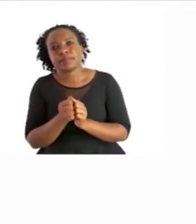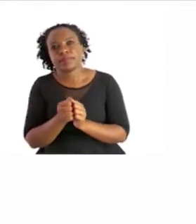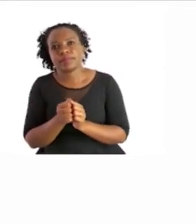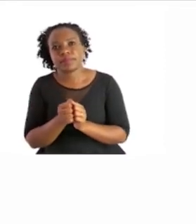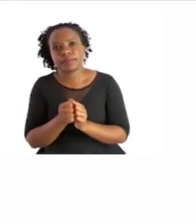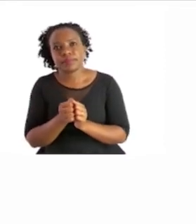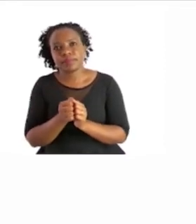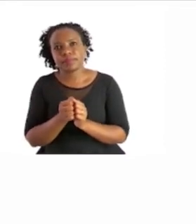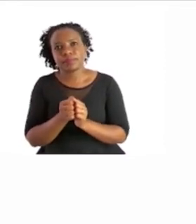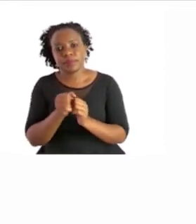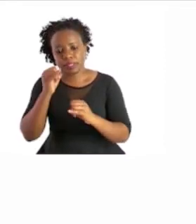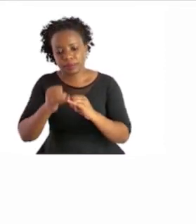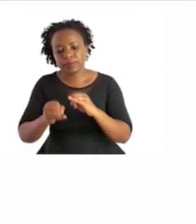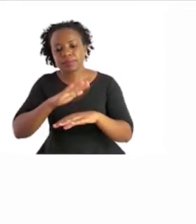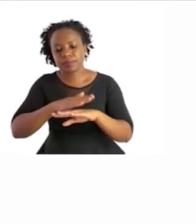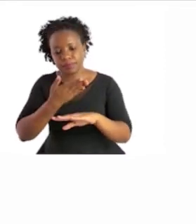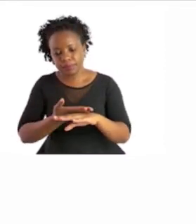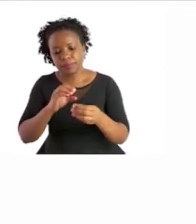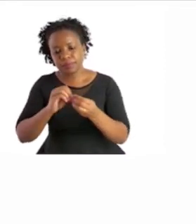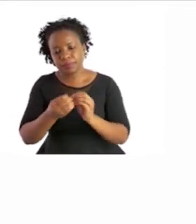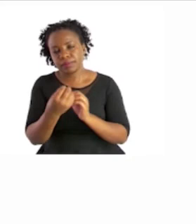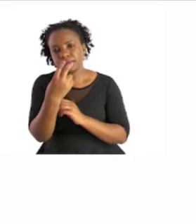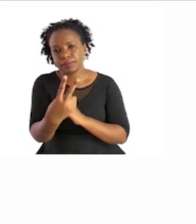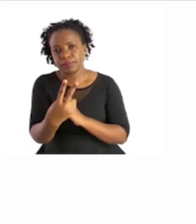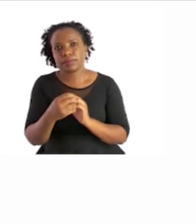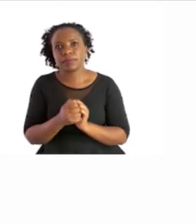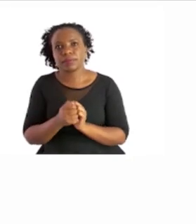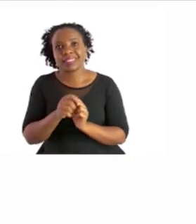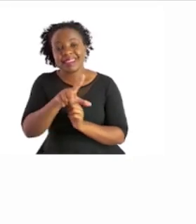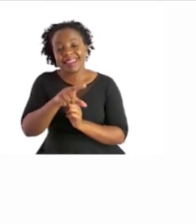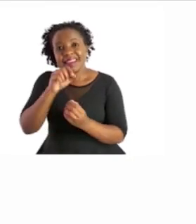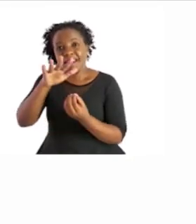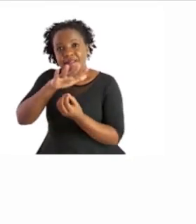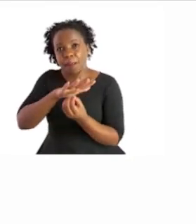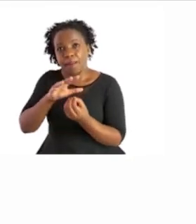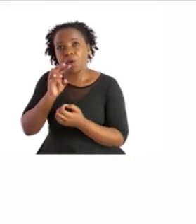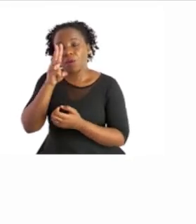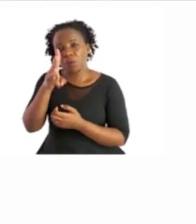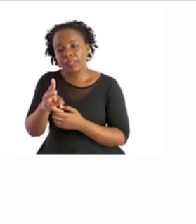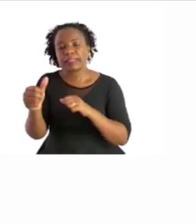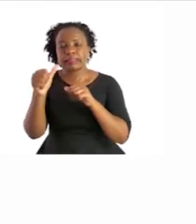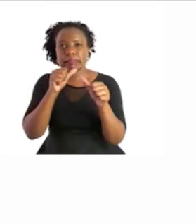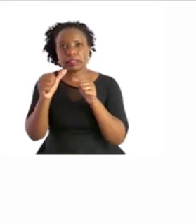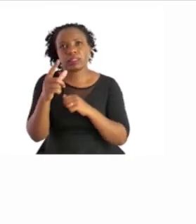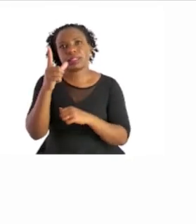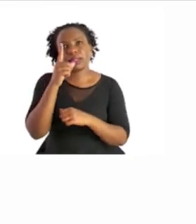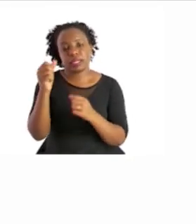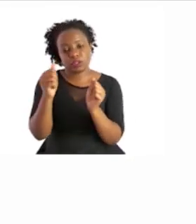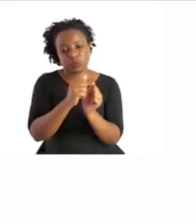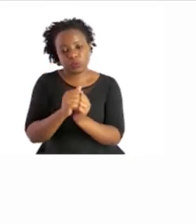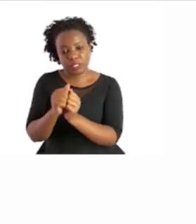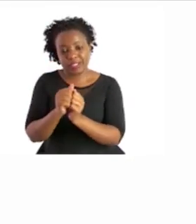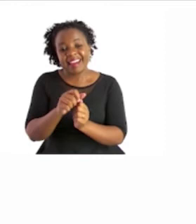My last example is on number 2. The family will eat lunch together.